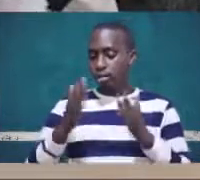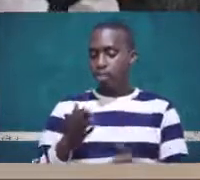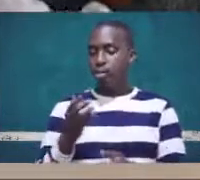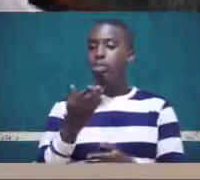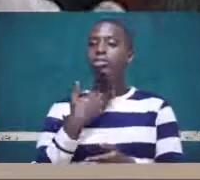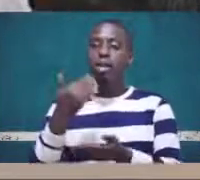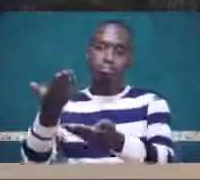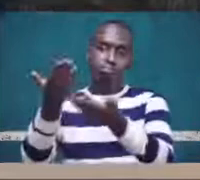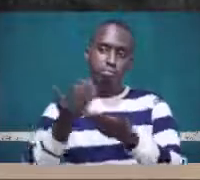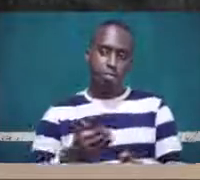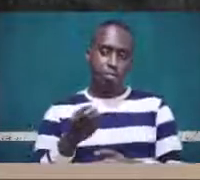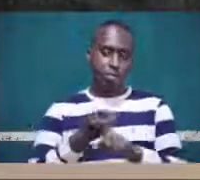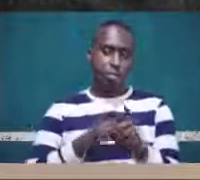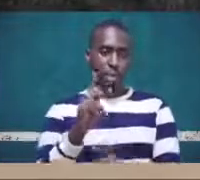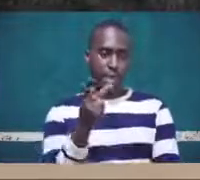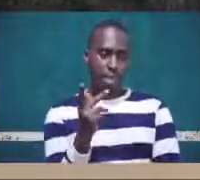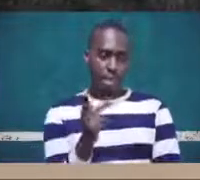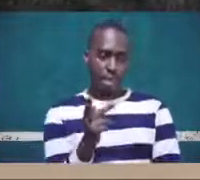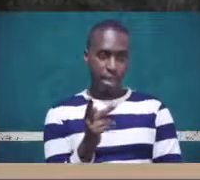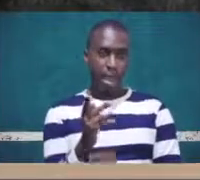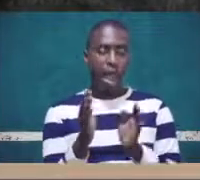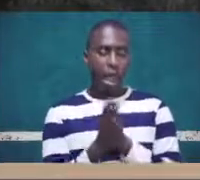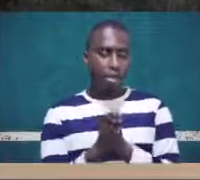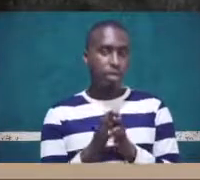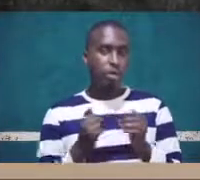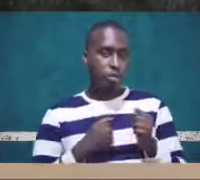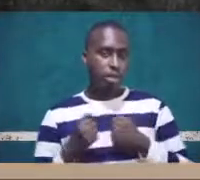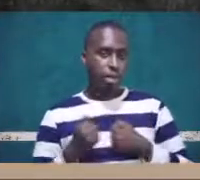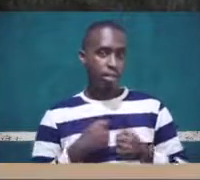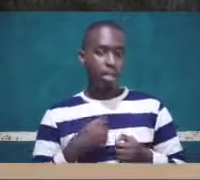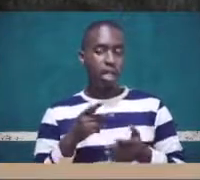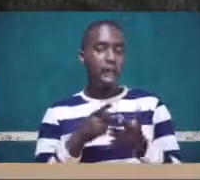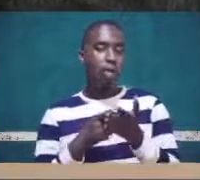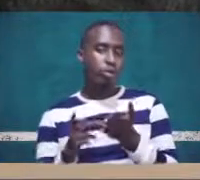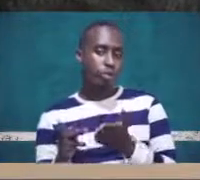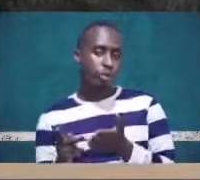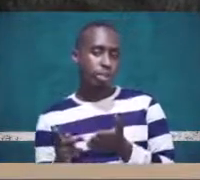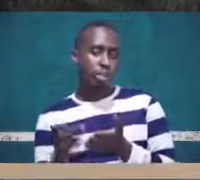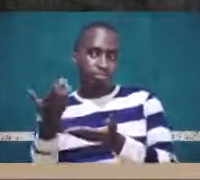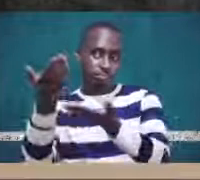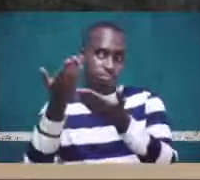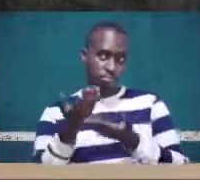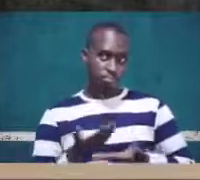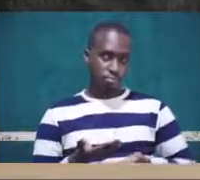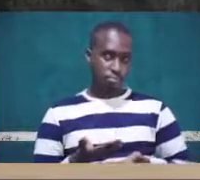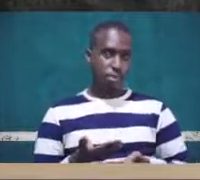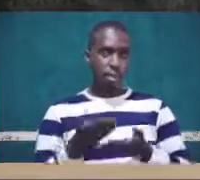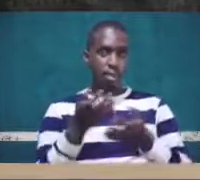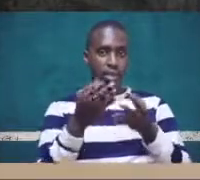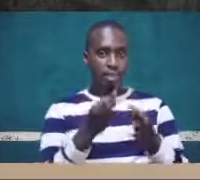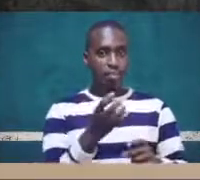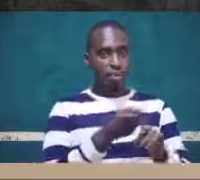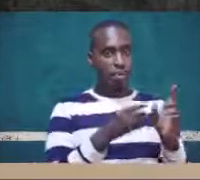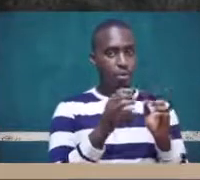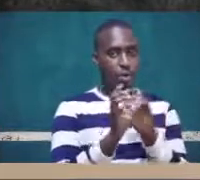from Kenya, is buying goods from Kenya. A Rwandan is buying goods is importing products from